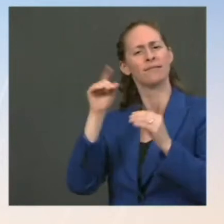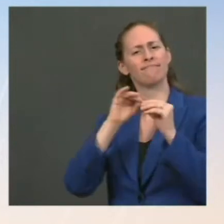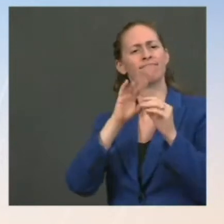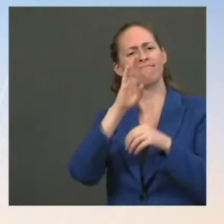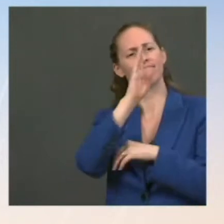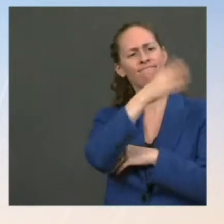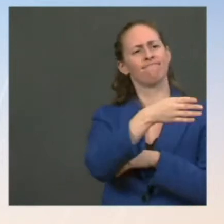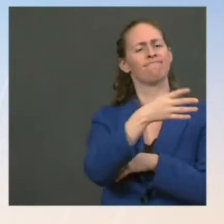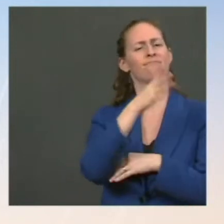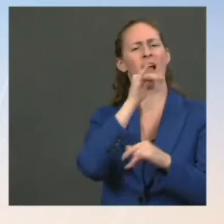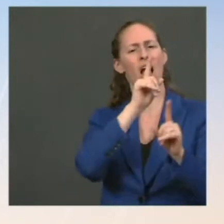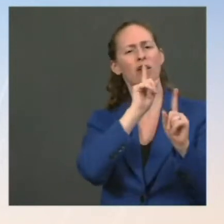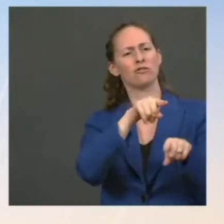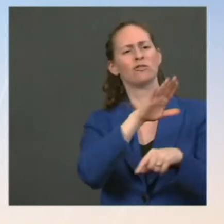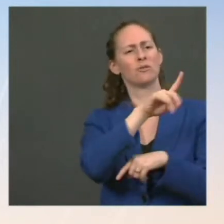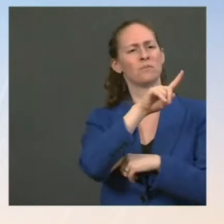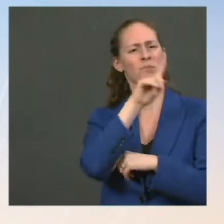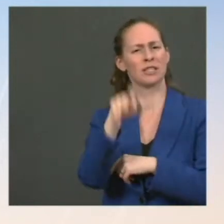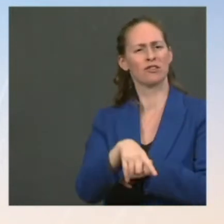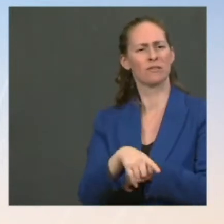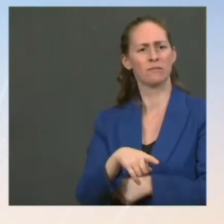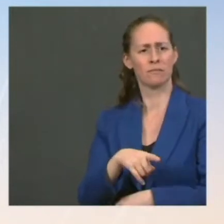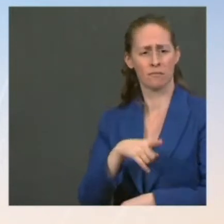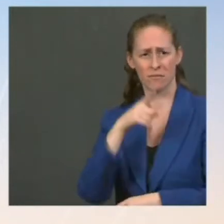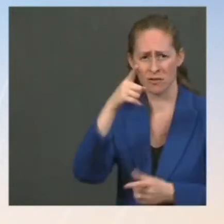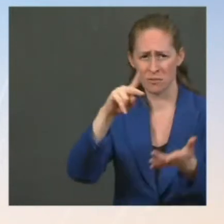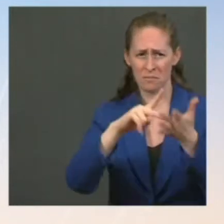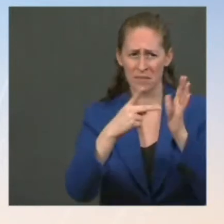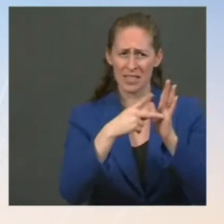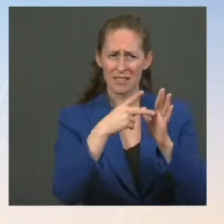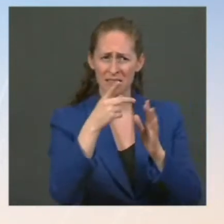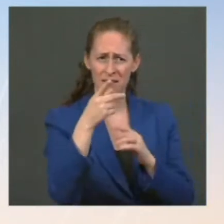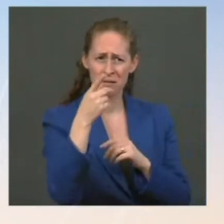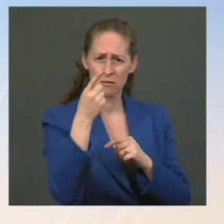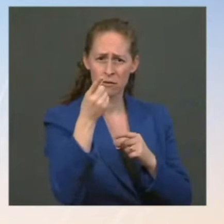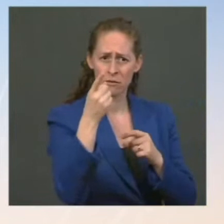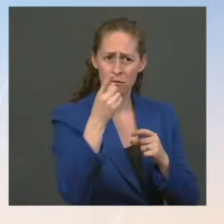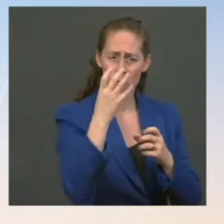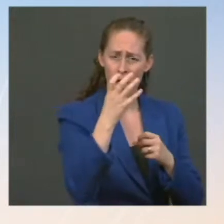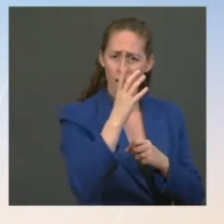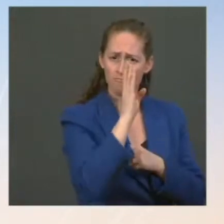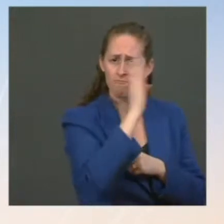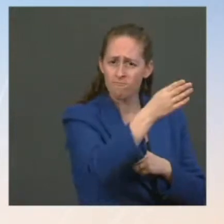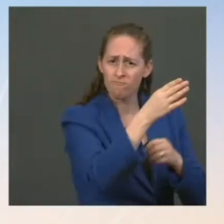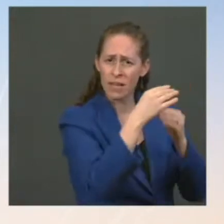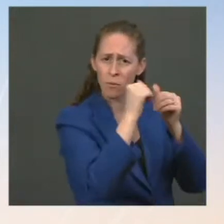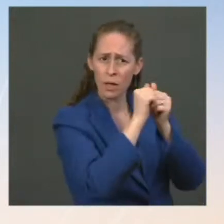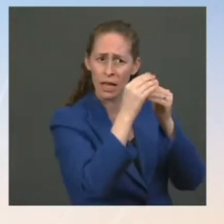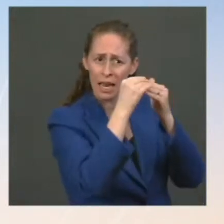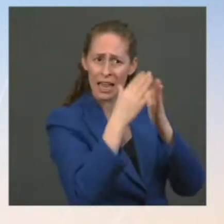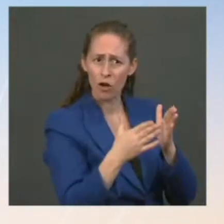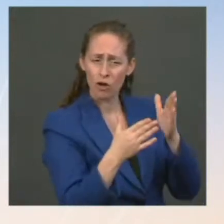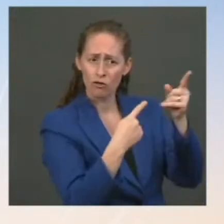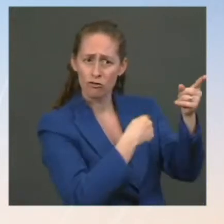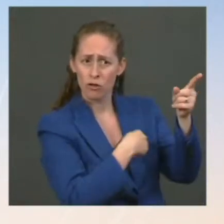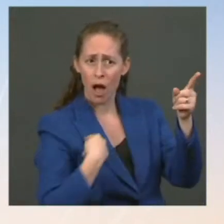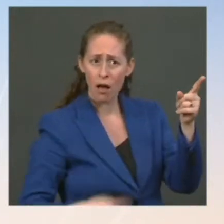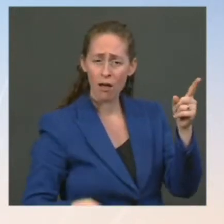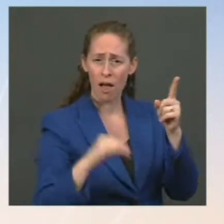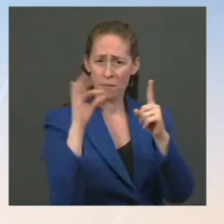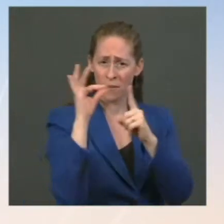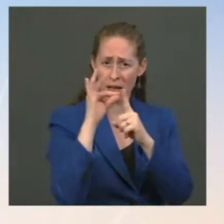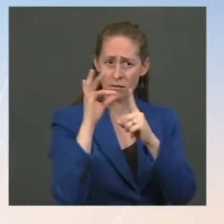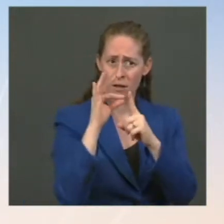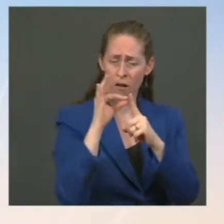to engage directly? To be in touch directly with the leader of Pakistan. We have been in touch at very high levels with leaders